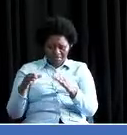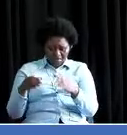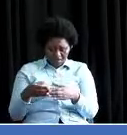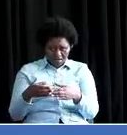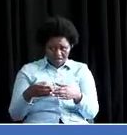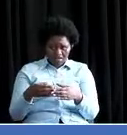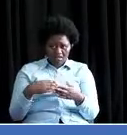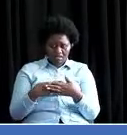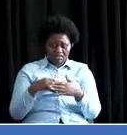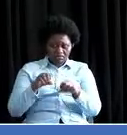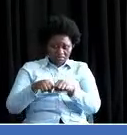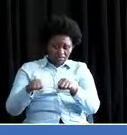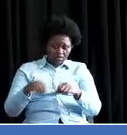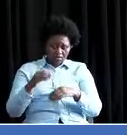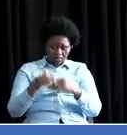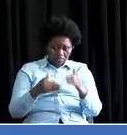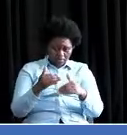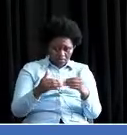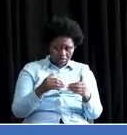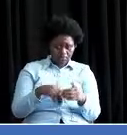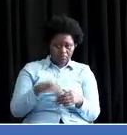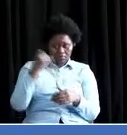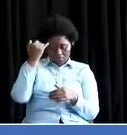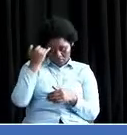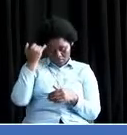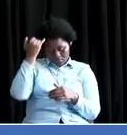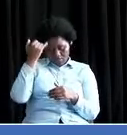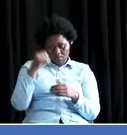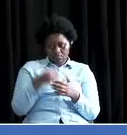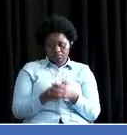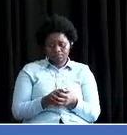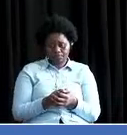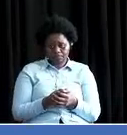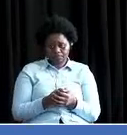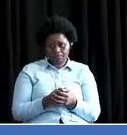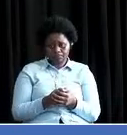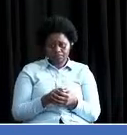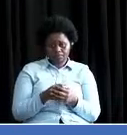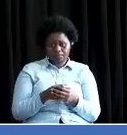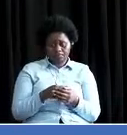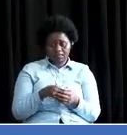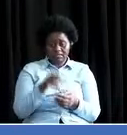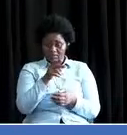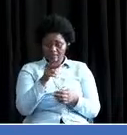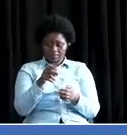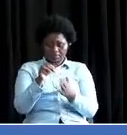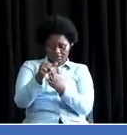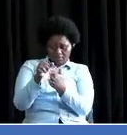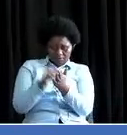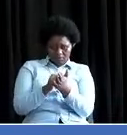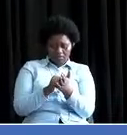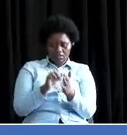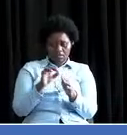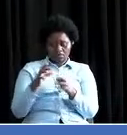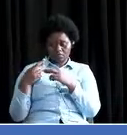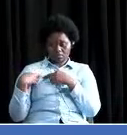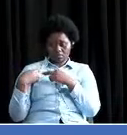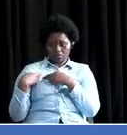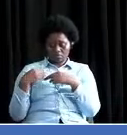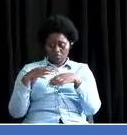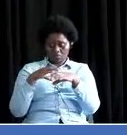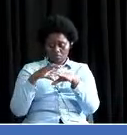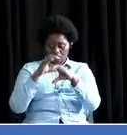sithi siyayibalekela. Umbono kube umuhle ukuthi asuthatheni ukuthi i-supplementary agenda asidile nayo on Friday